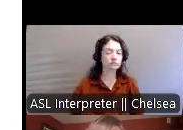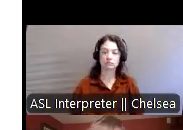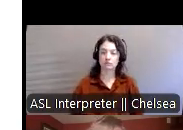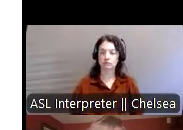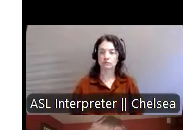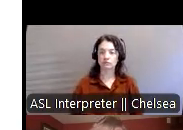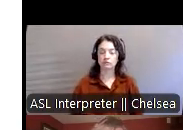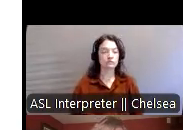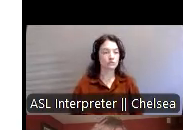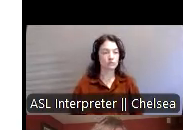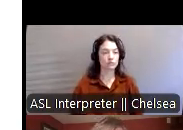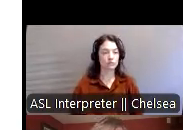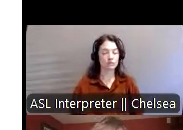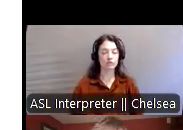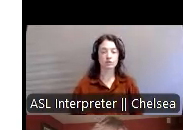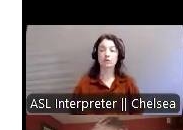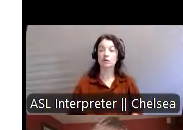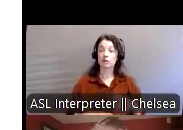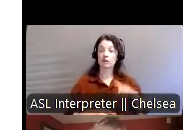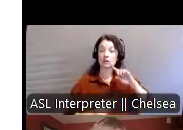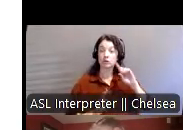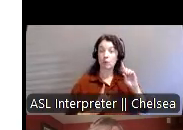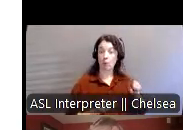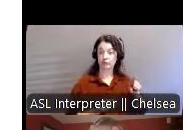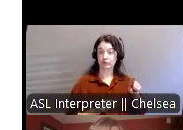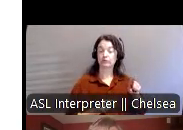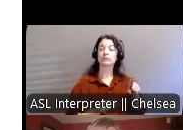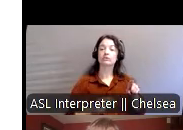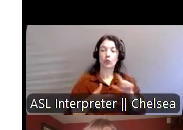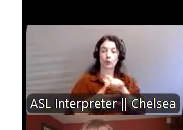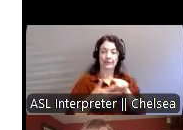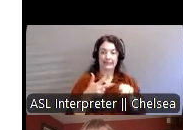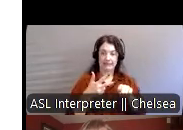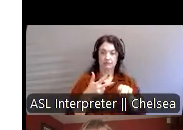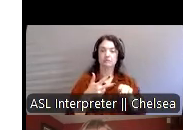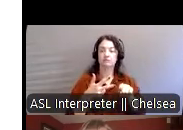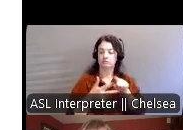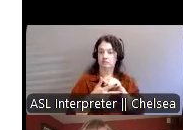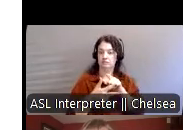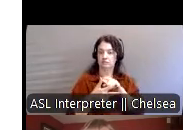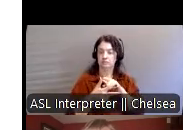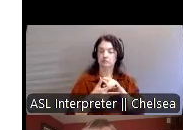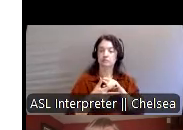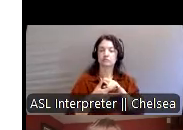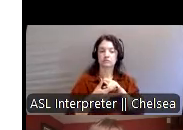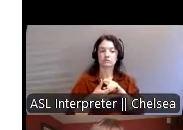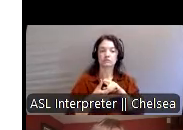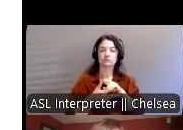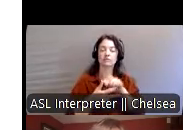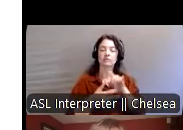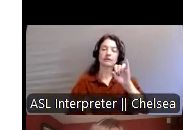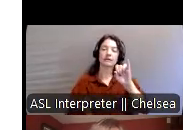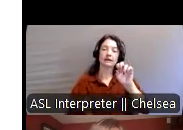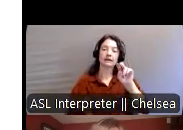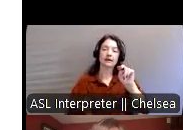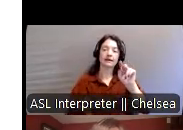In this report, we have three specific findings, and the first one is on intersectionality. More than half of the cases we